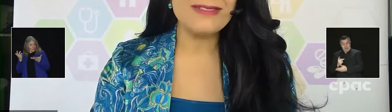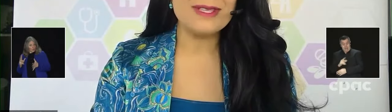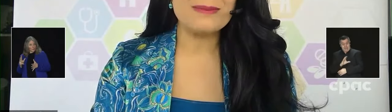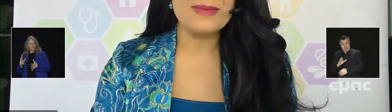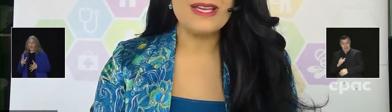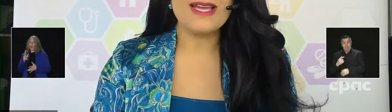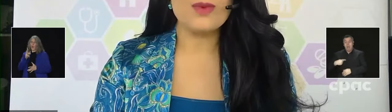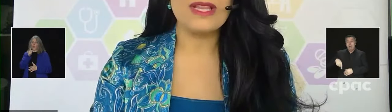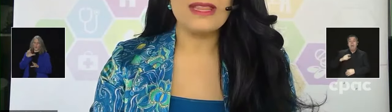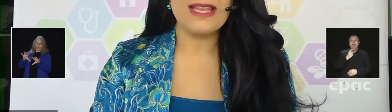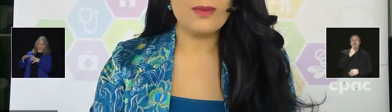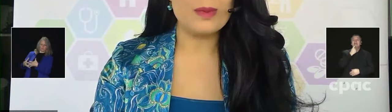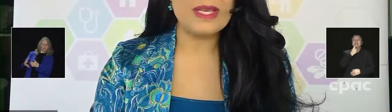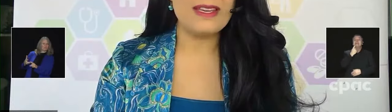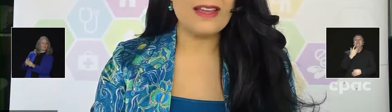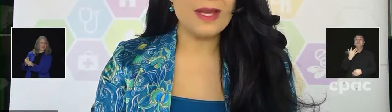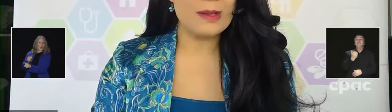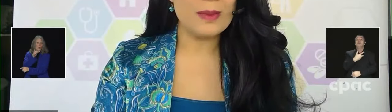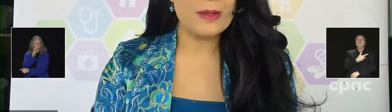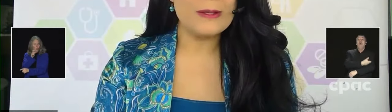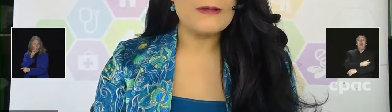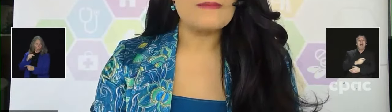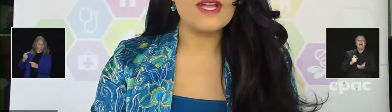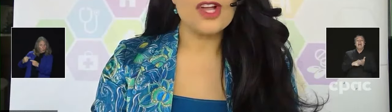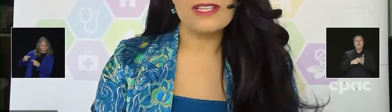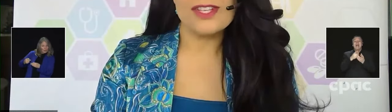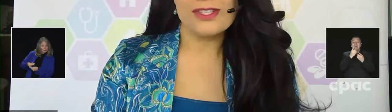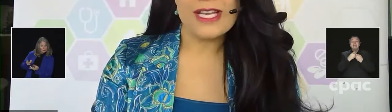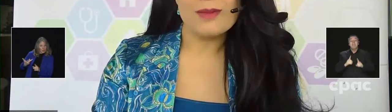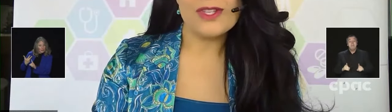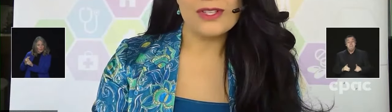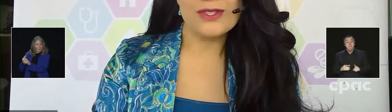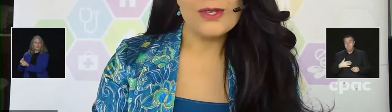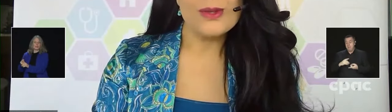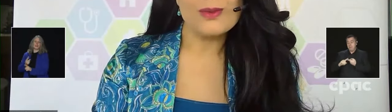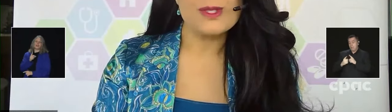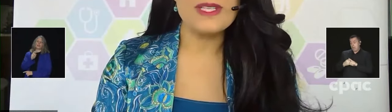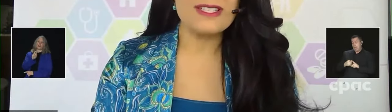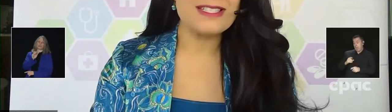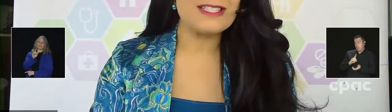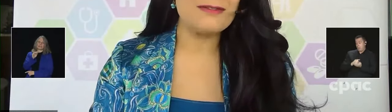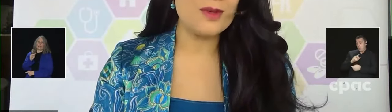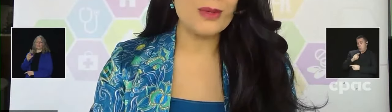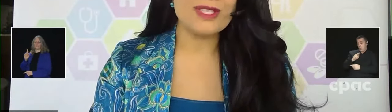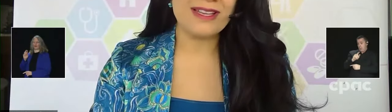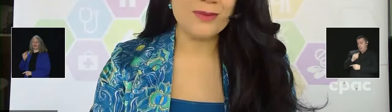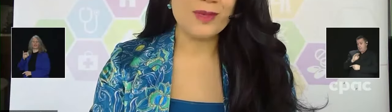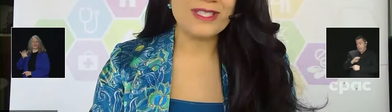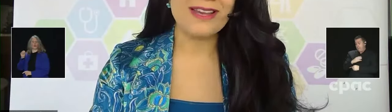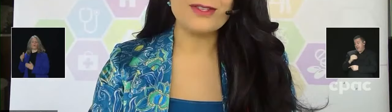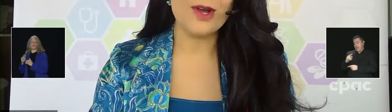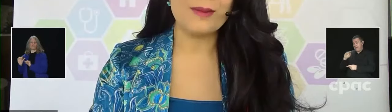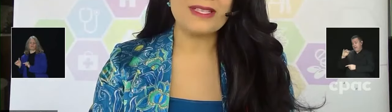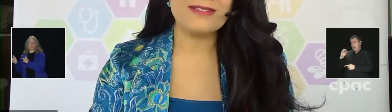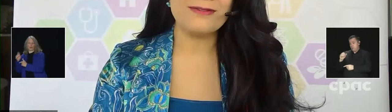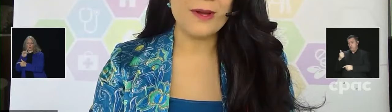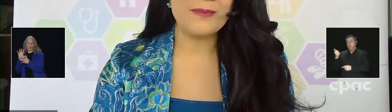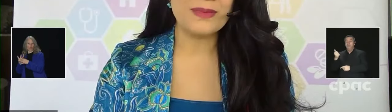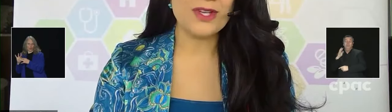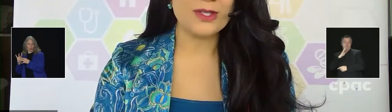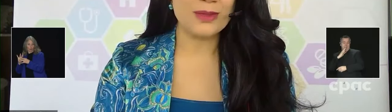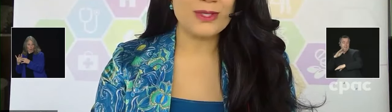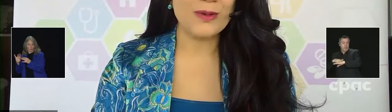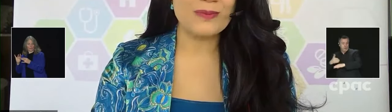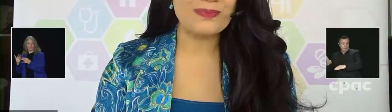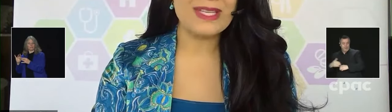who will receive them and when they will be available. My colleagues, Dr. Tam and Dr. Njoo, will speak to this in a few moments after comments